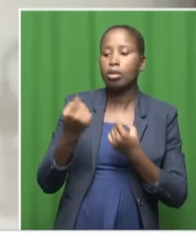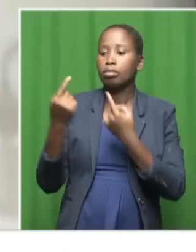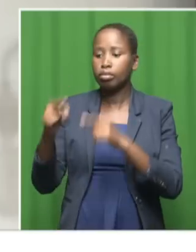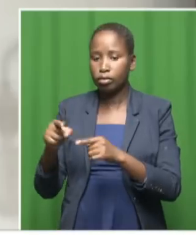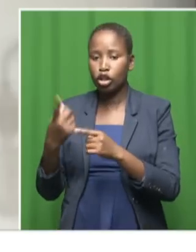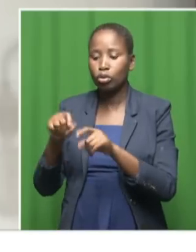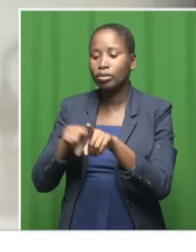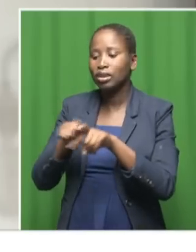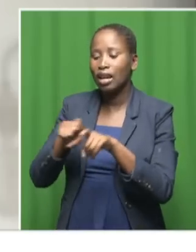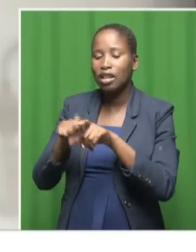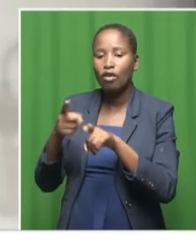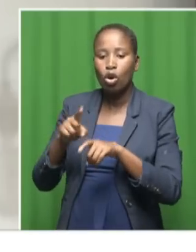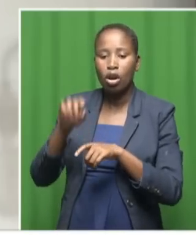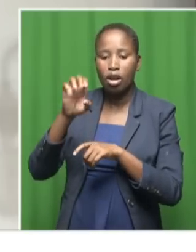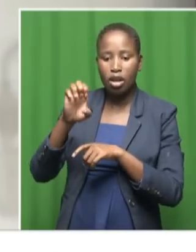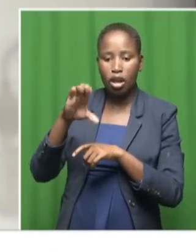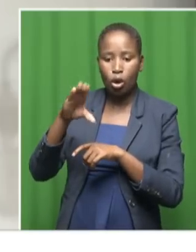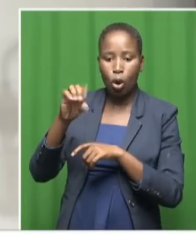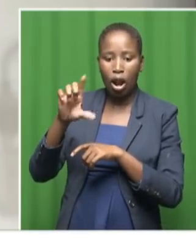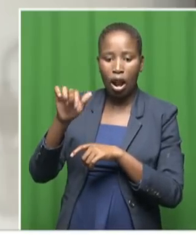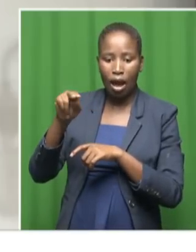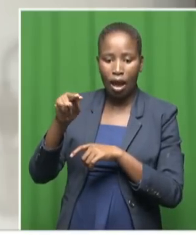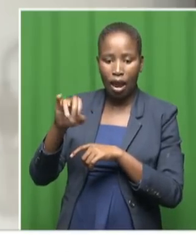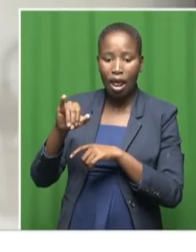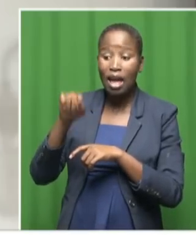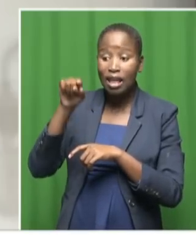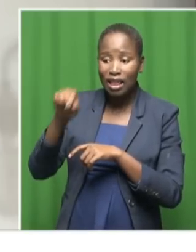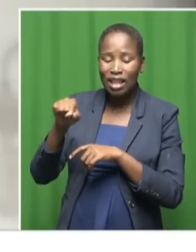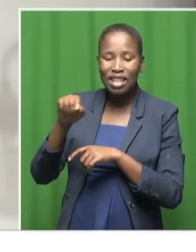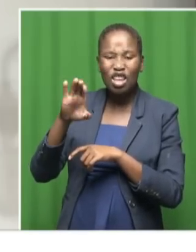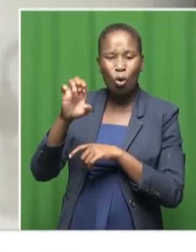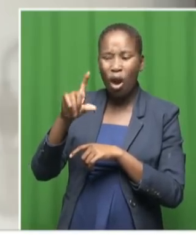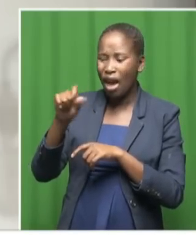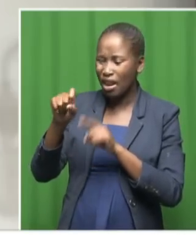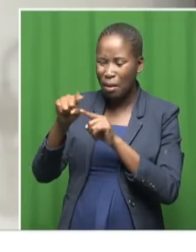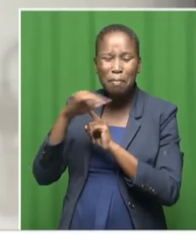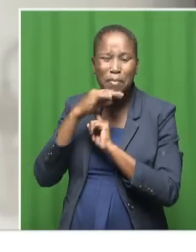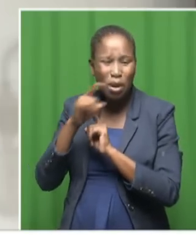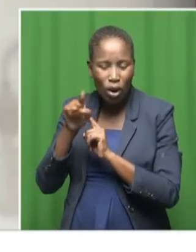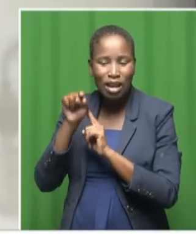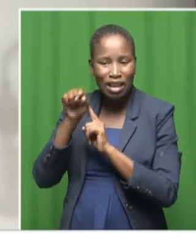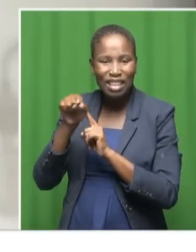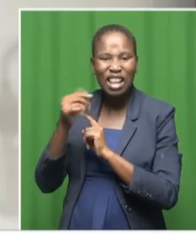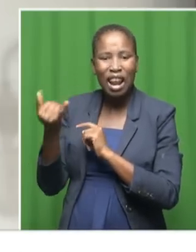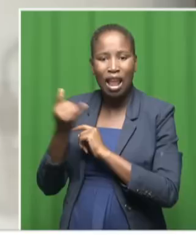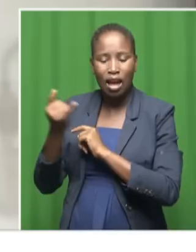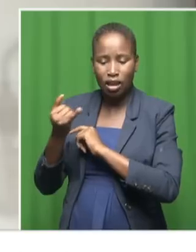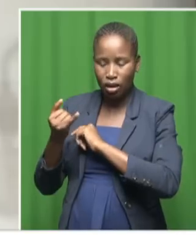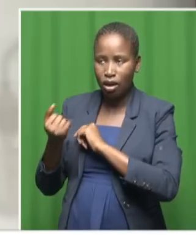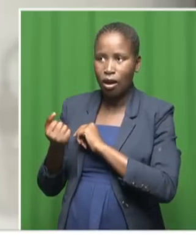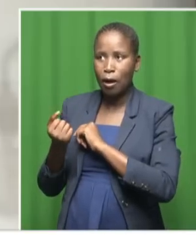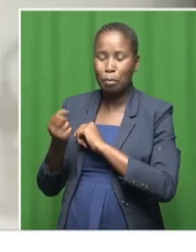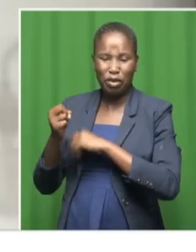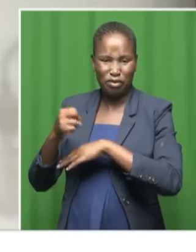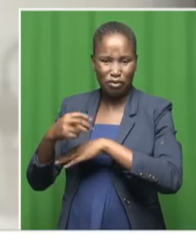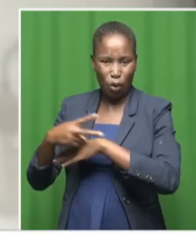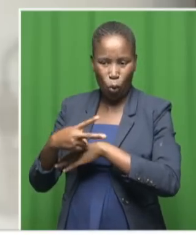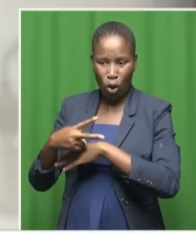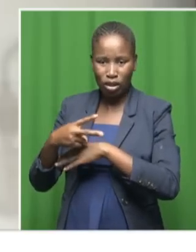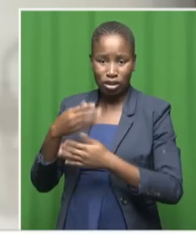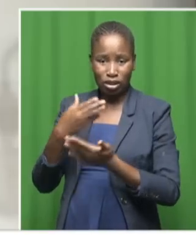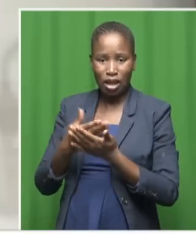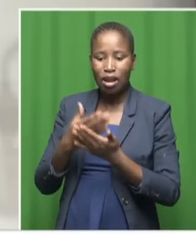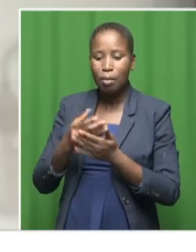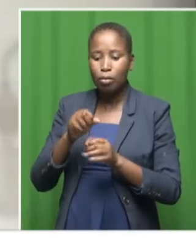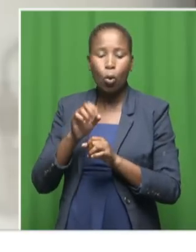coli, which is the bacteria that indicates risk of gastrointestinal sickness. The